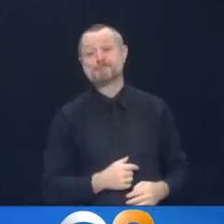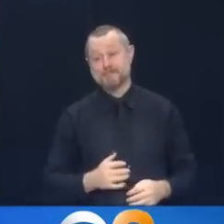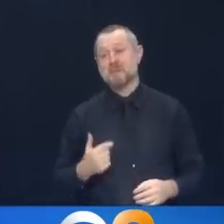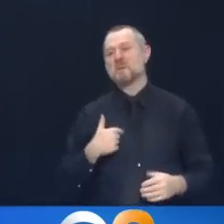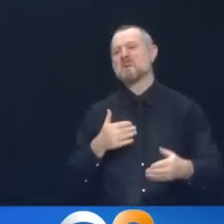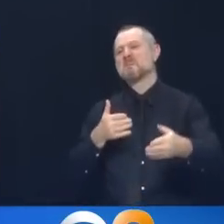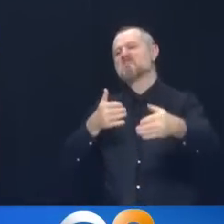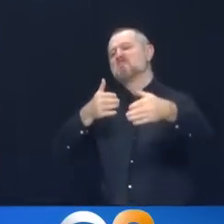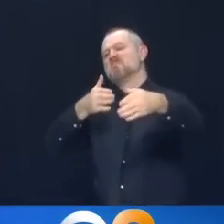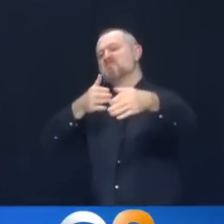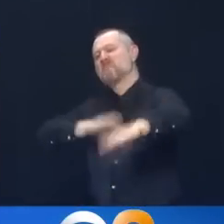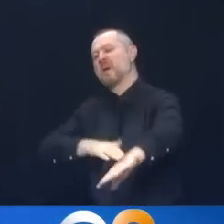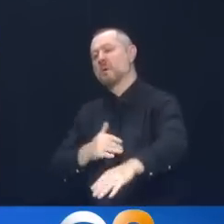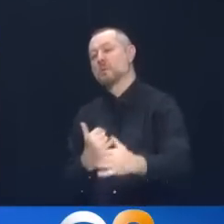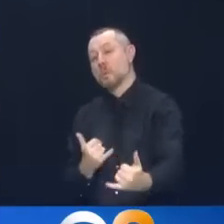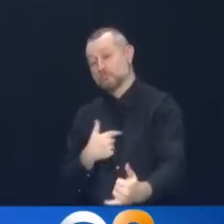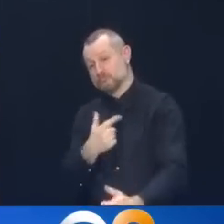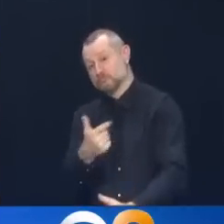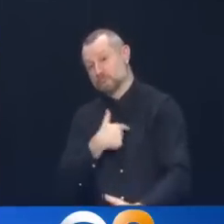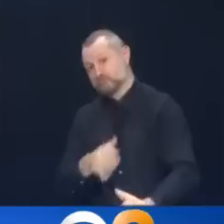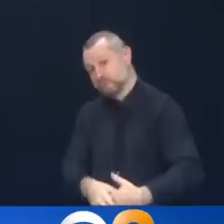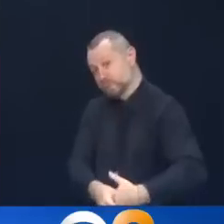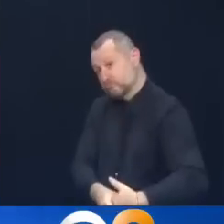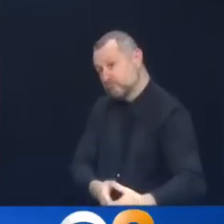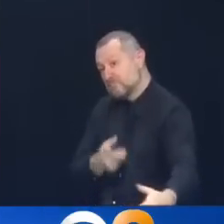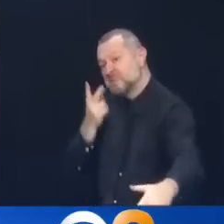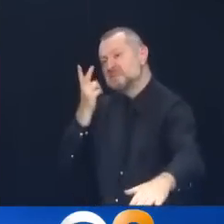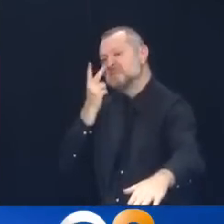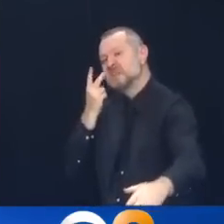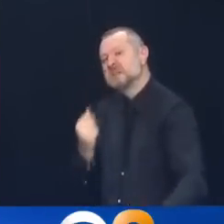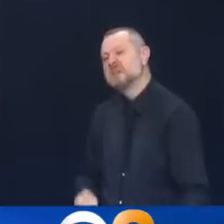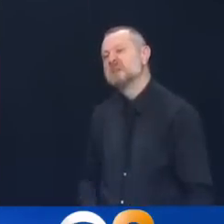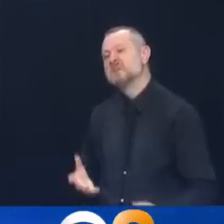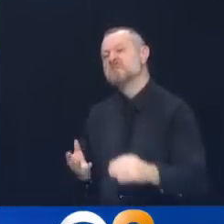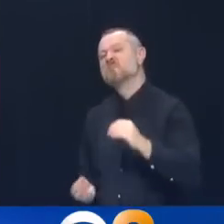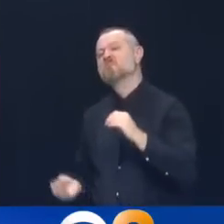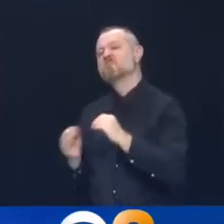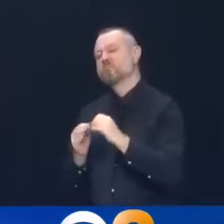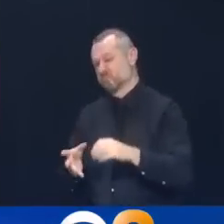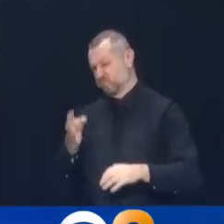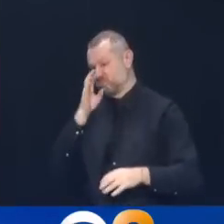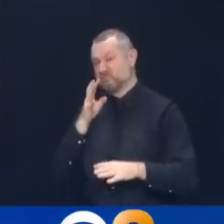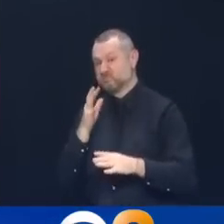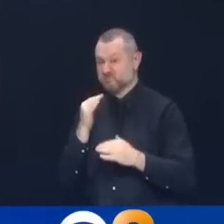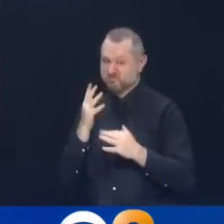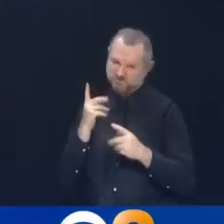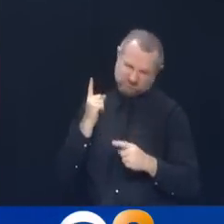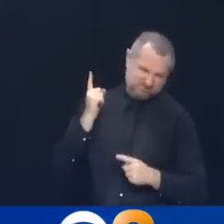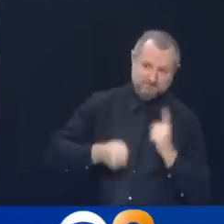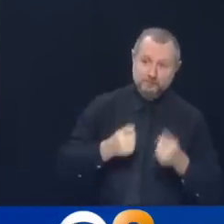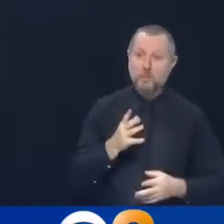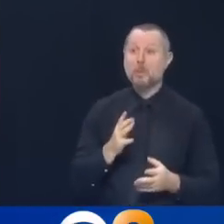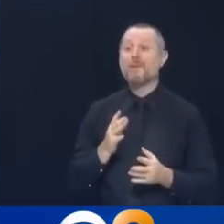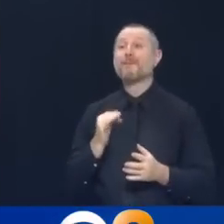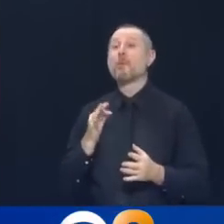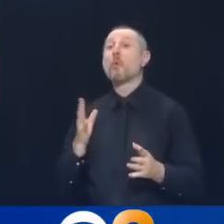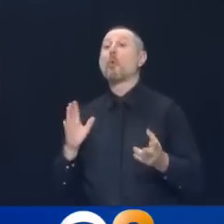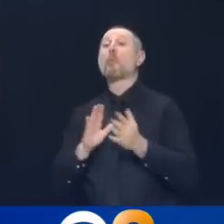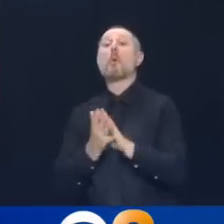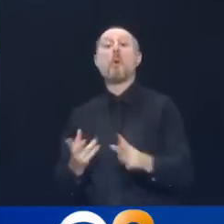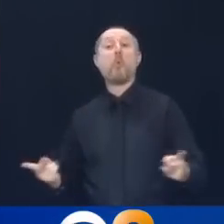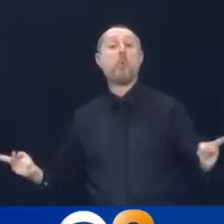today, and you're going to see more dramatic action, and then it's going to get worse Because what comes